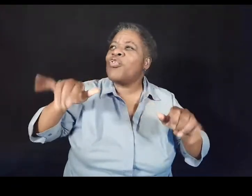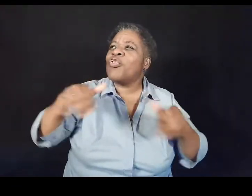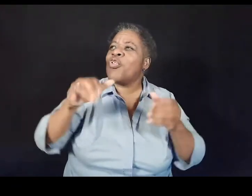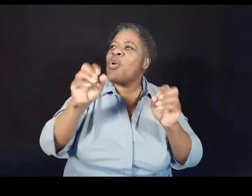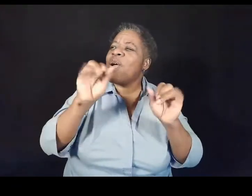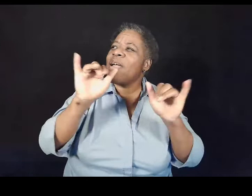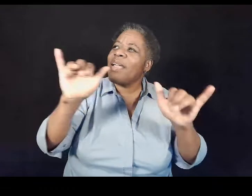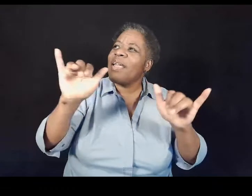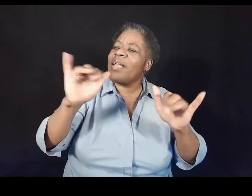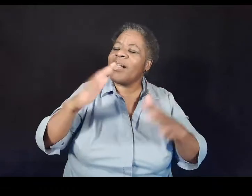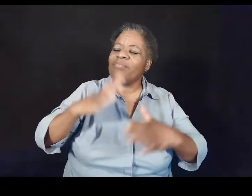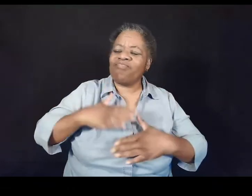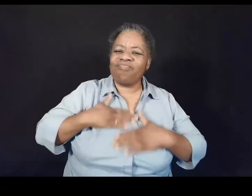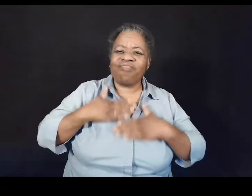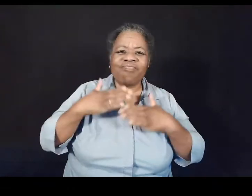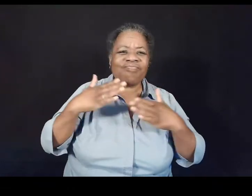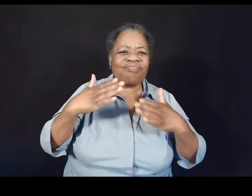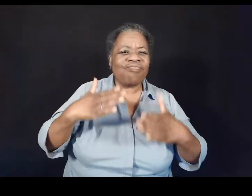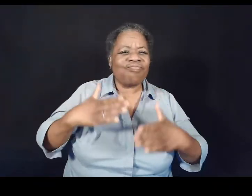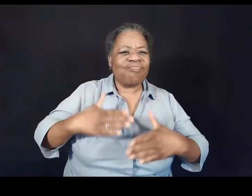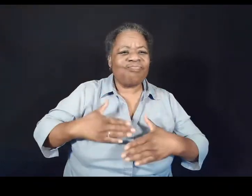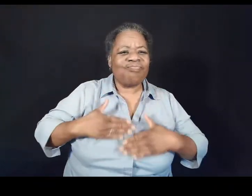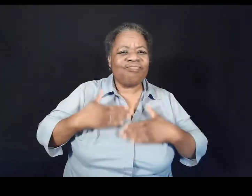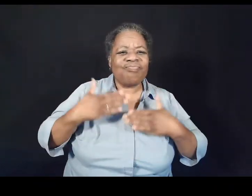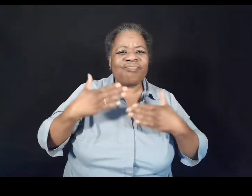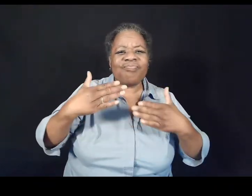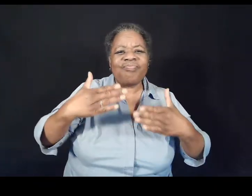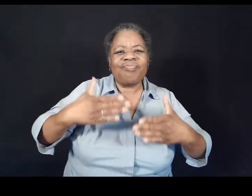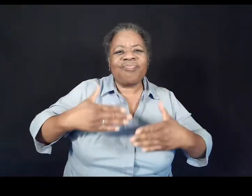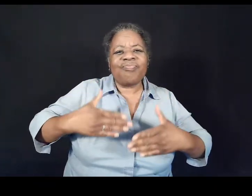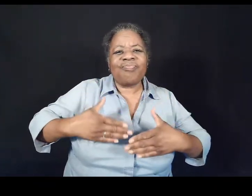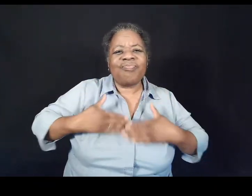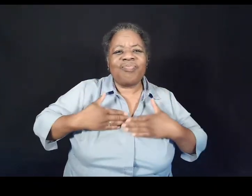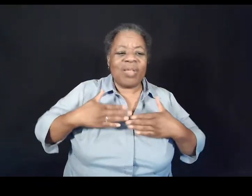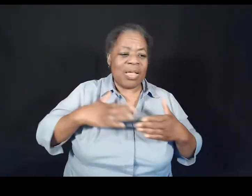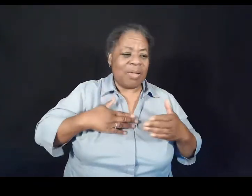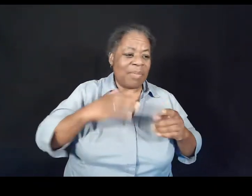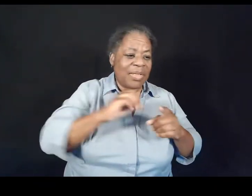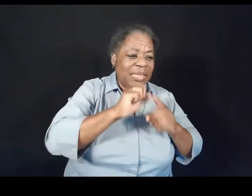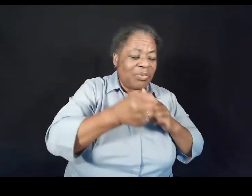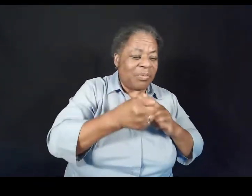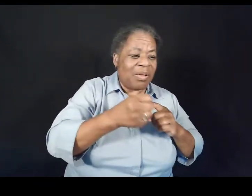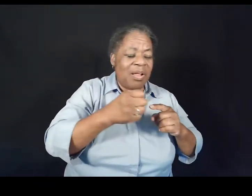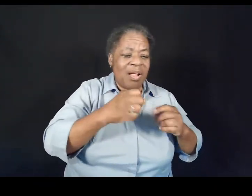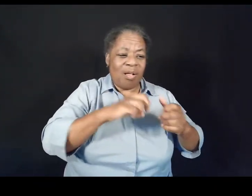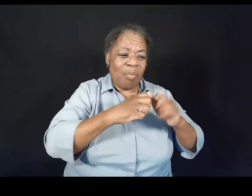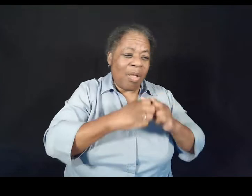I'm seeing beyond my circumstance.